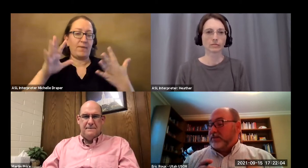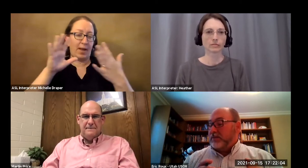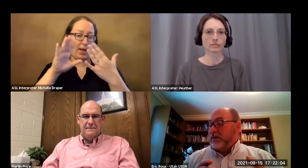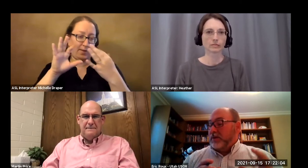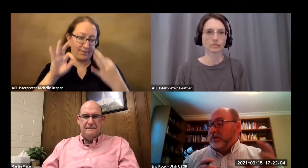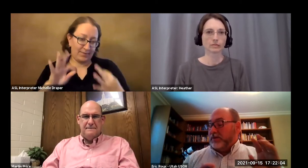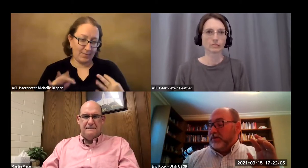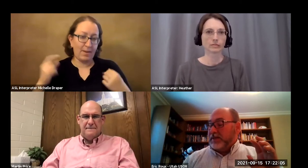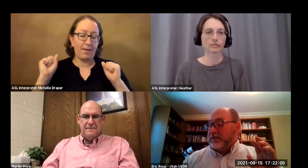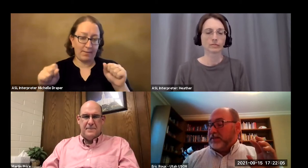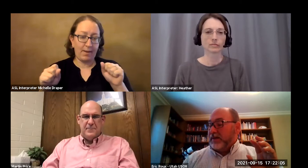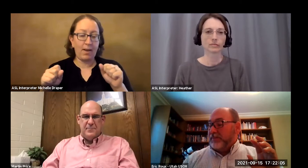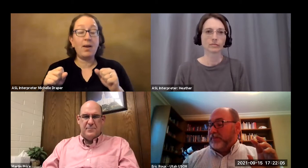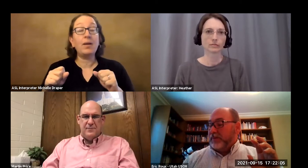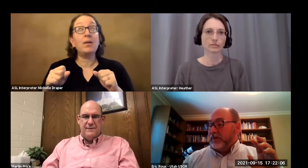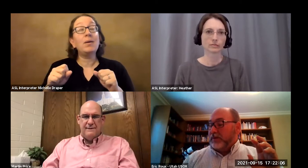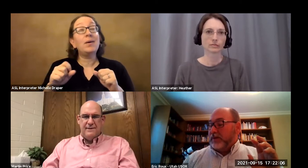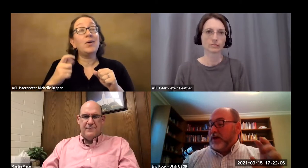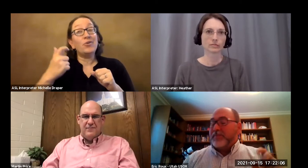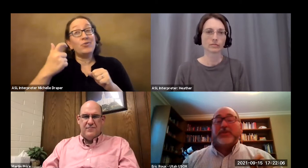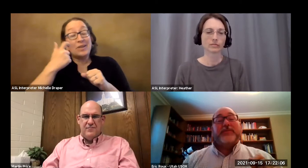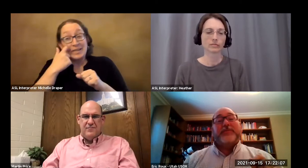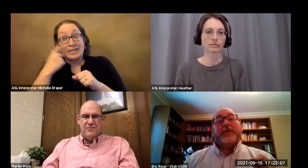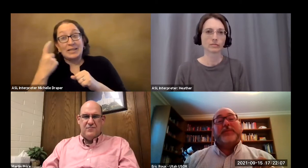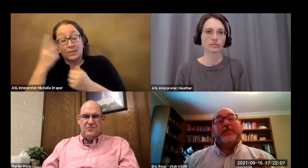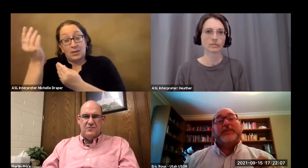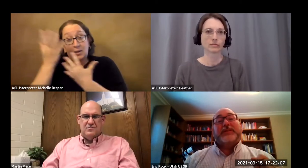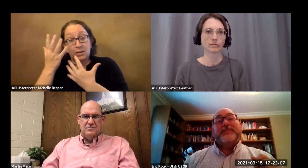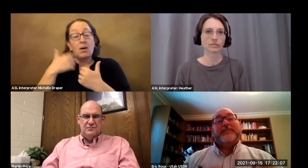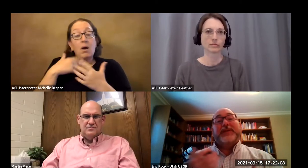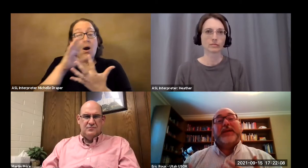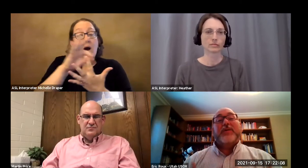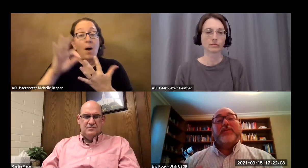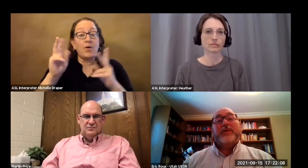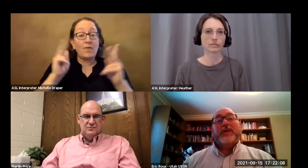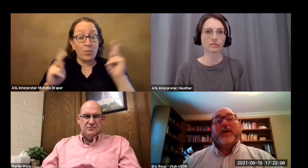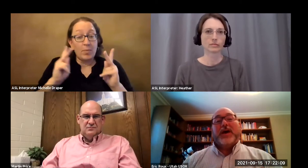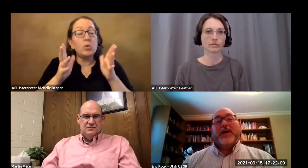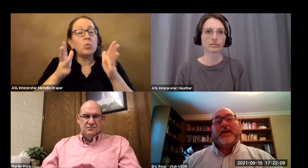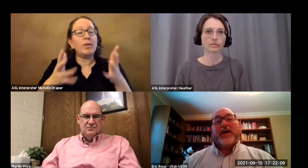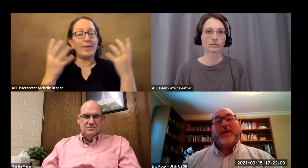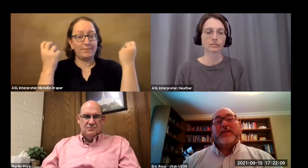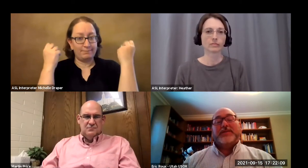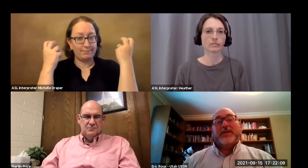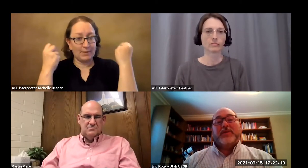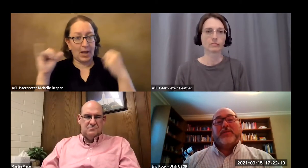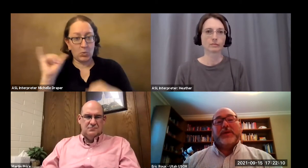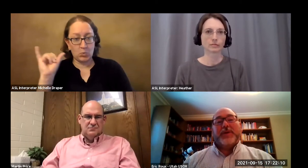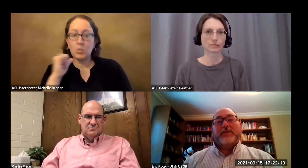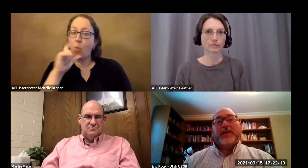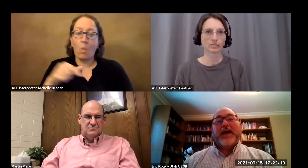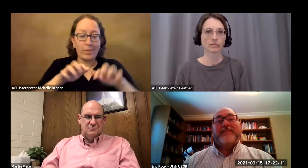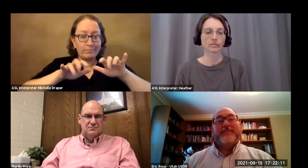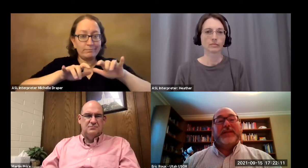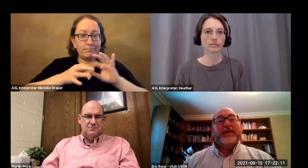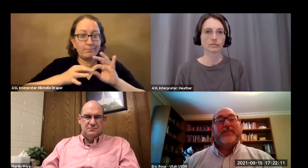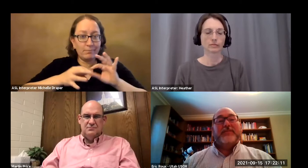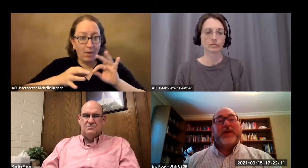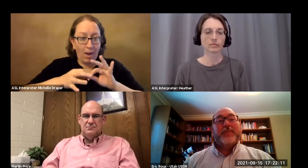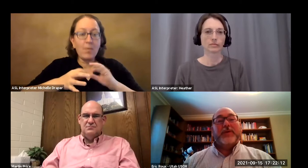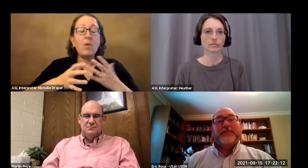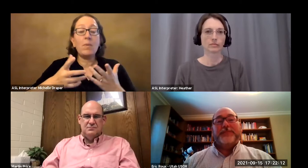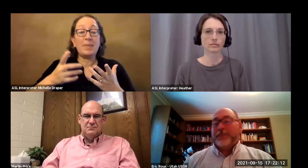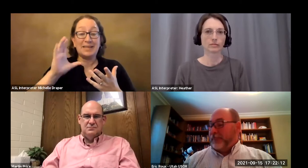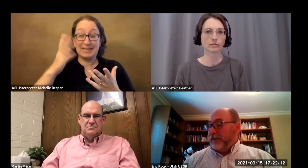need to utilize an option for people to leave a video comment. So we apparently have a